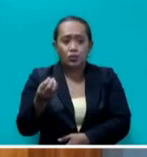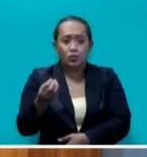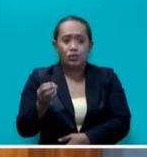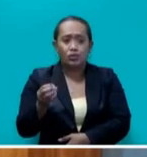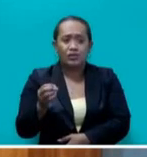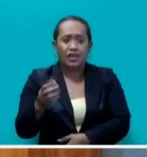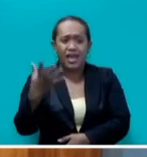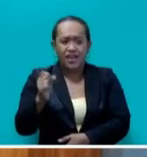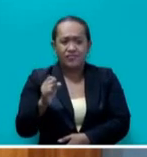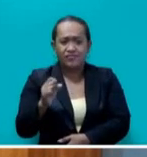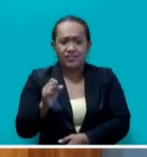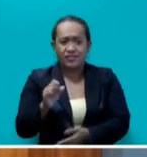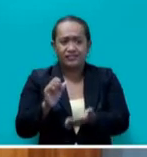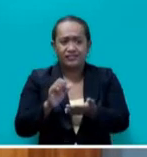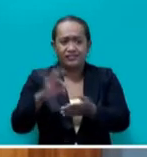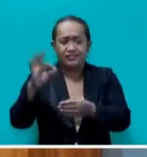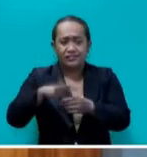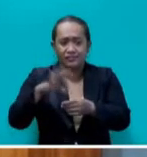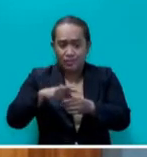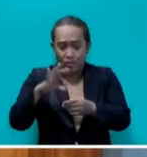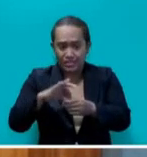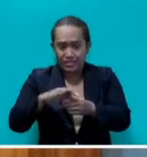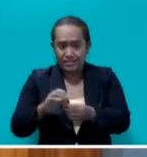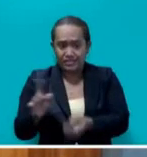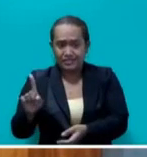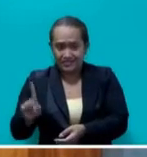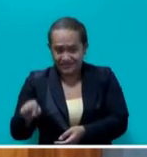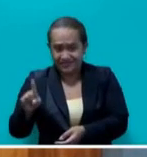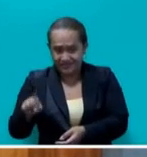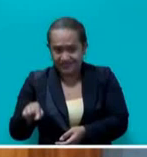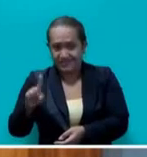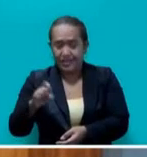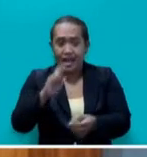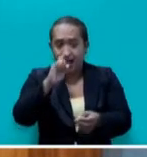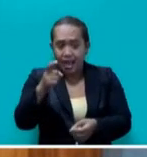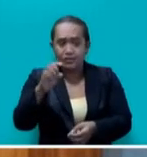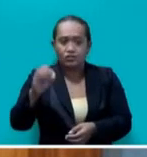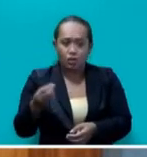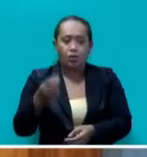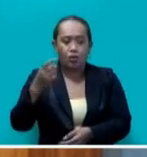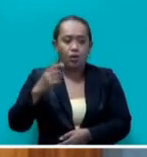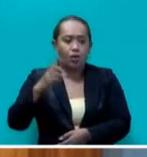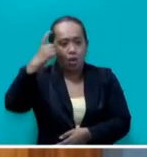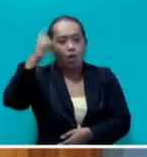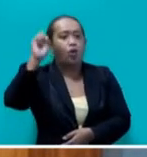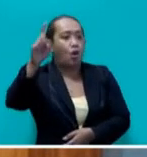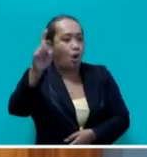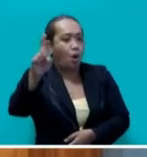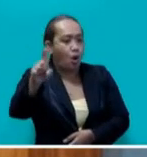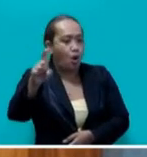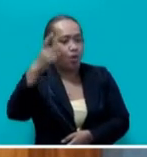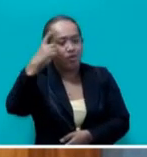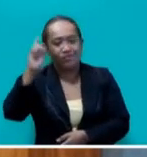that a roll call vote, Honourable Speaker, be conducted by the Secretary General to seek a vote from